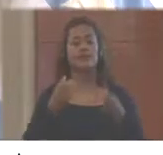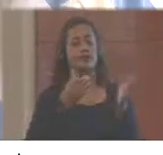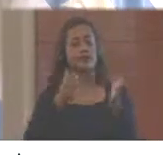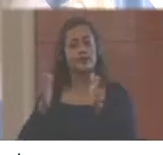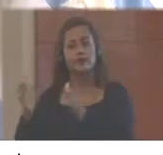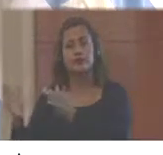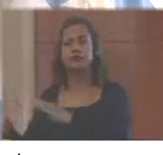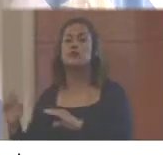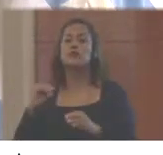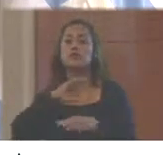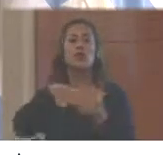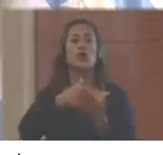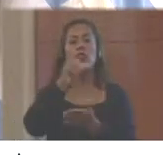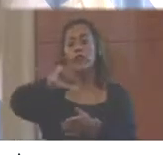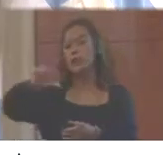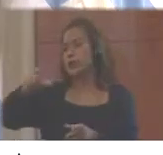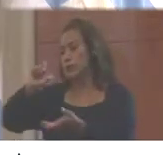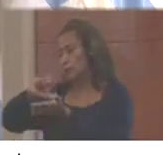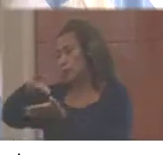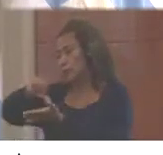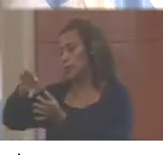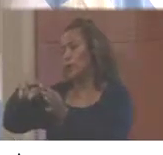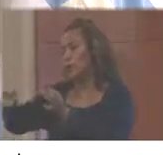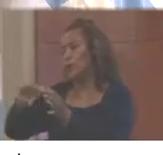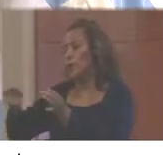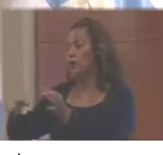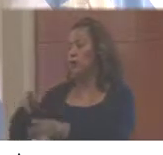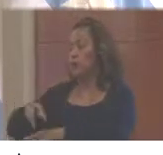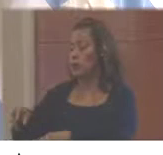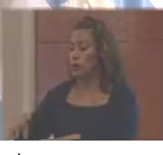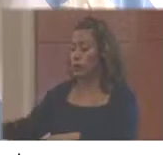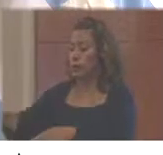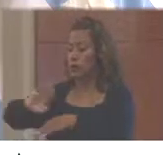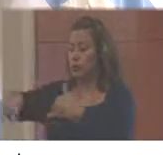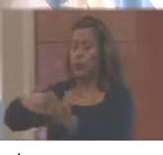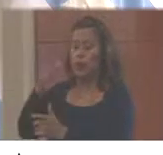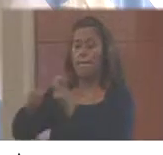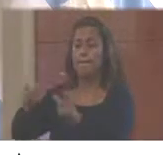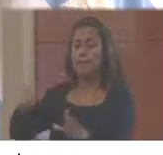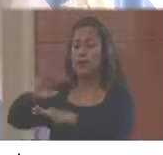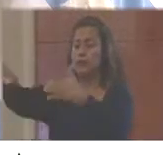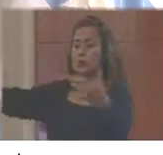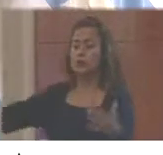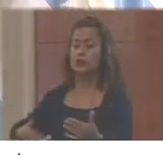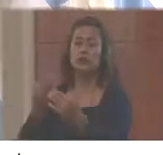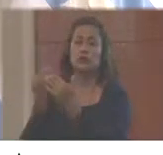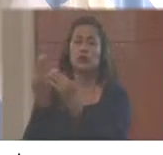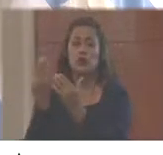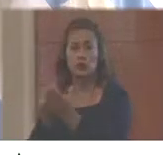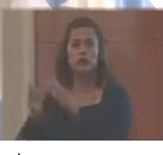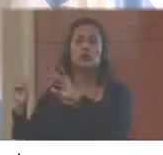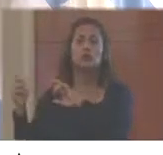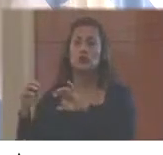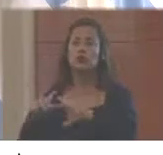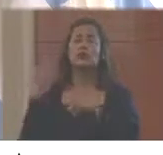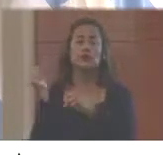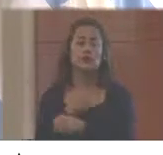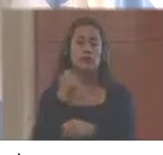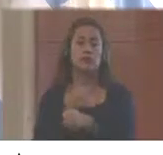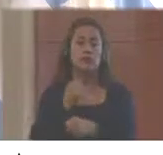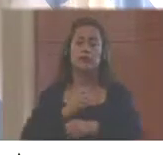and multi-stakeholders' involvement in all aspects of disaster management efforts. We have decentralized